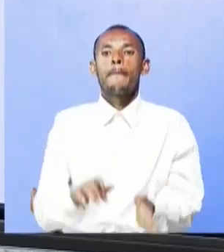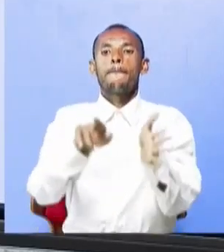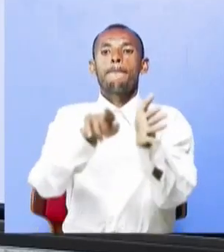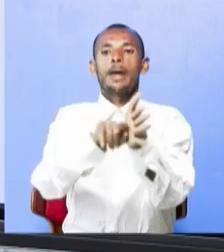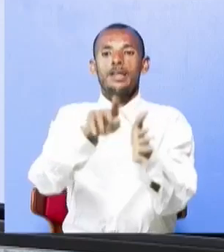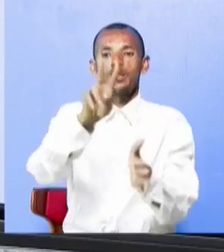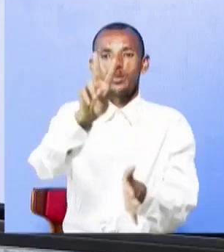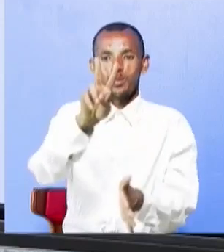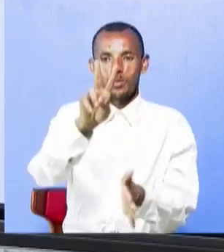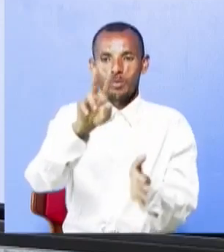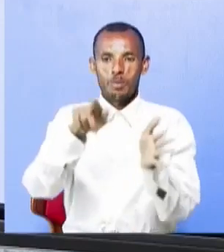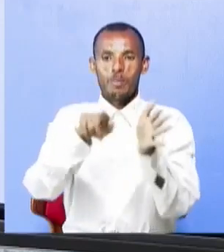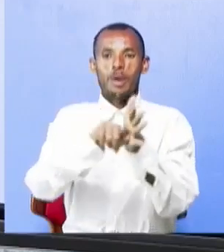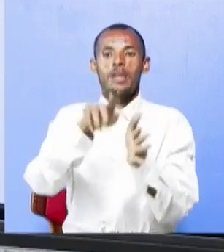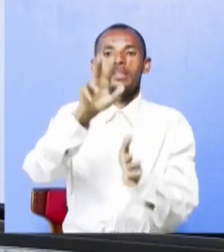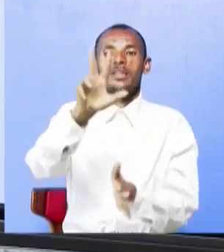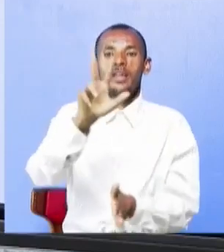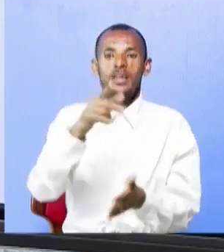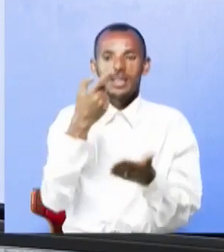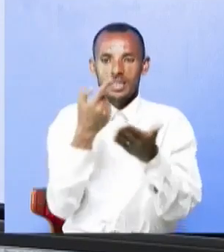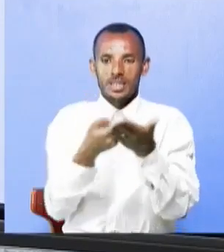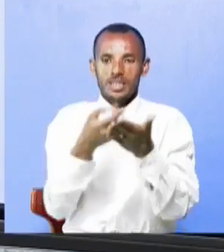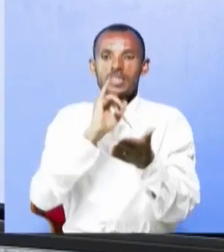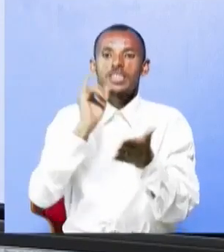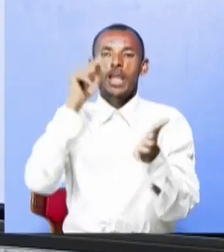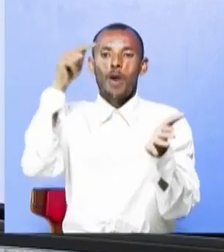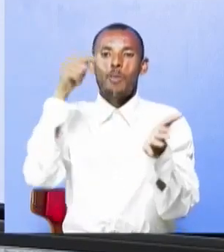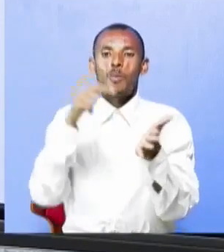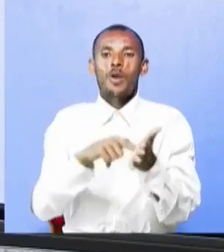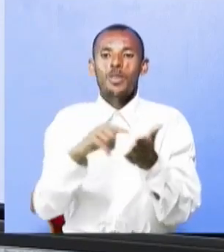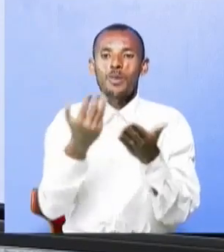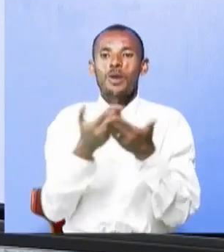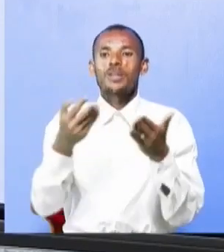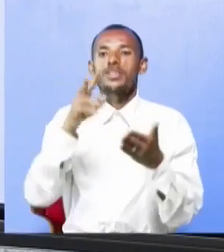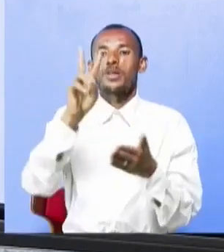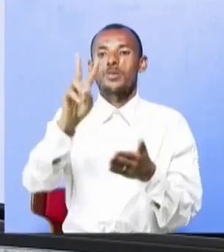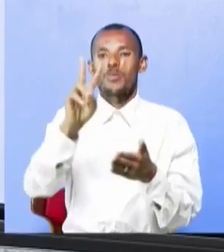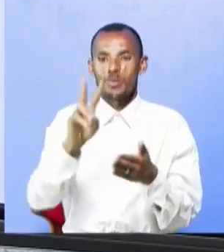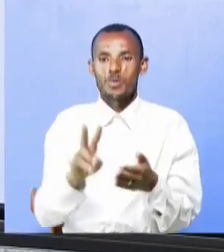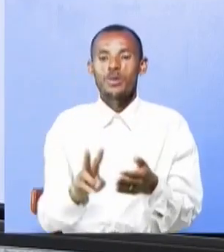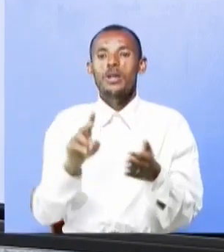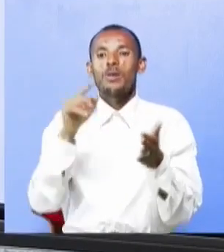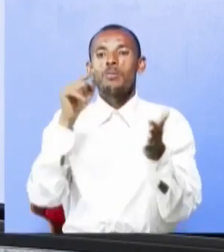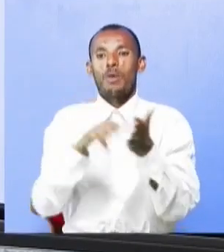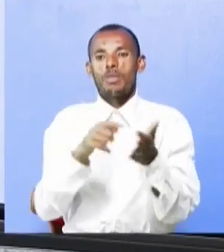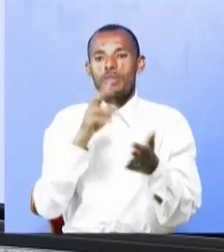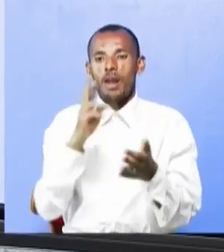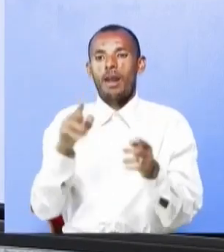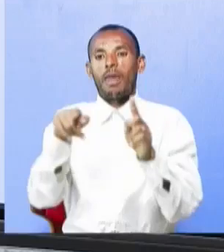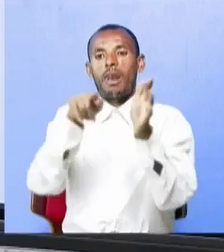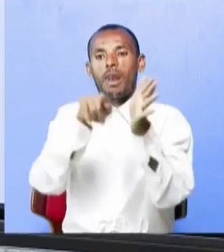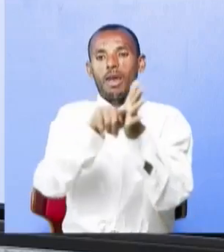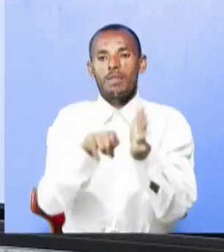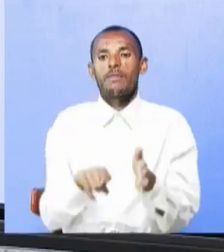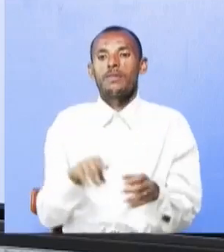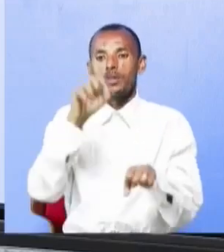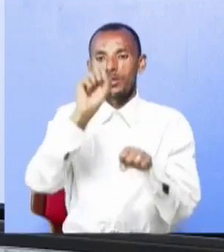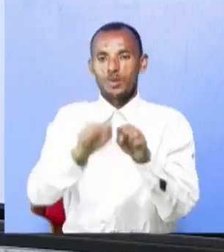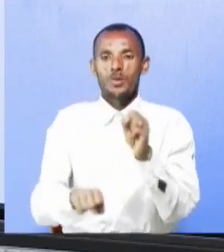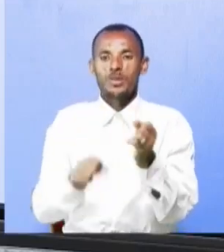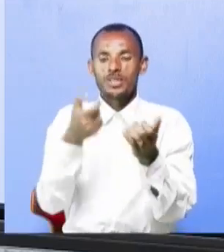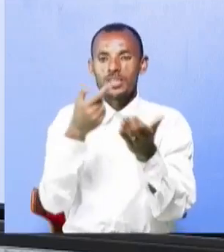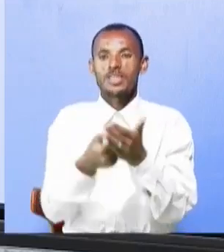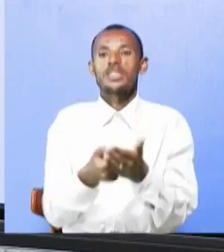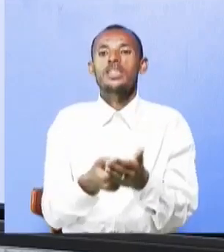-2, -3. This is a point where the two entries are negative. So this is